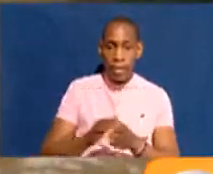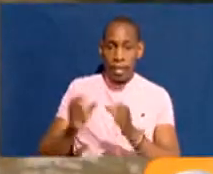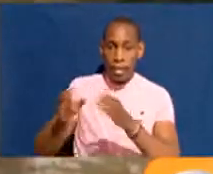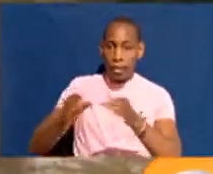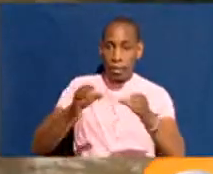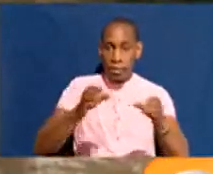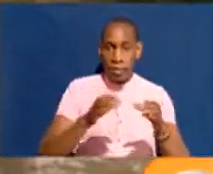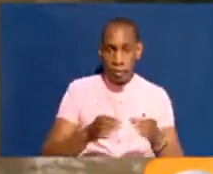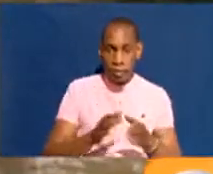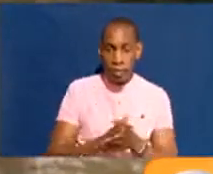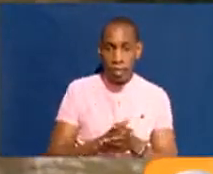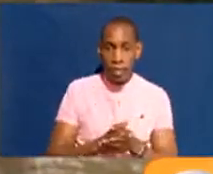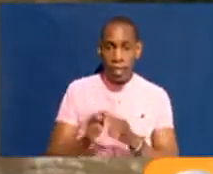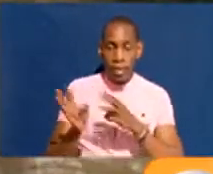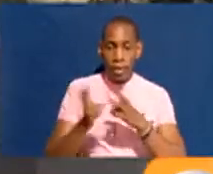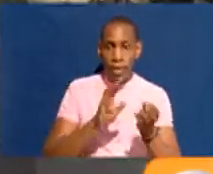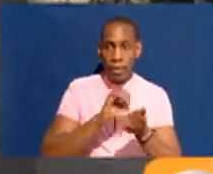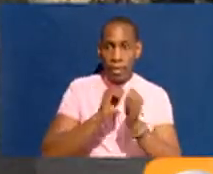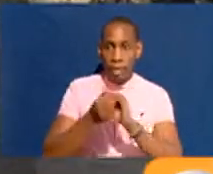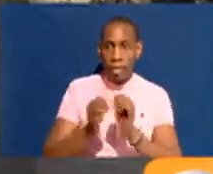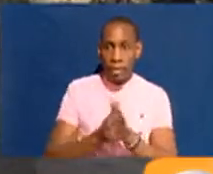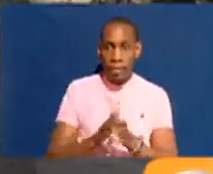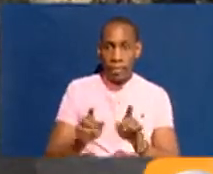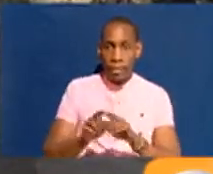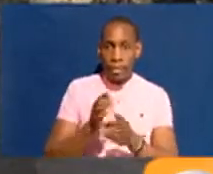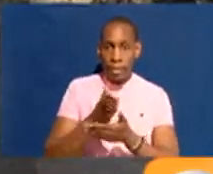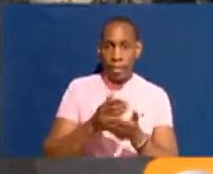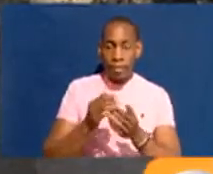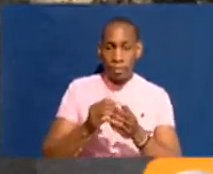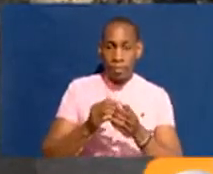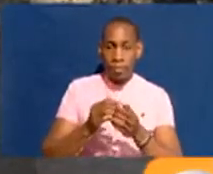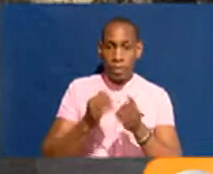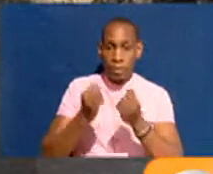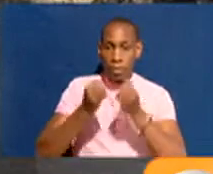Parties on Climate Change, where some firm